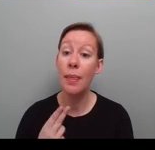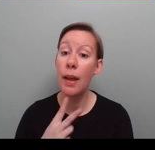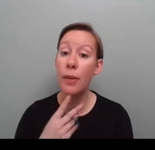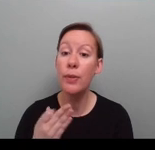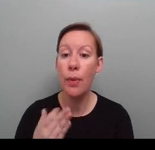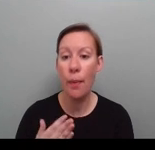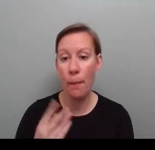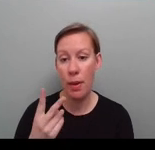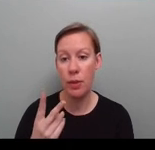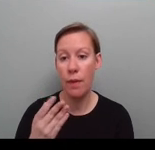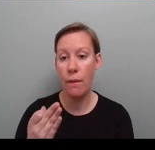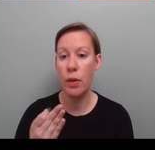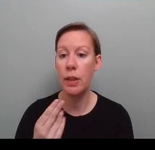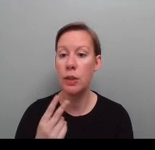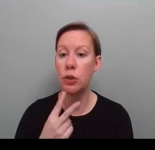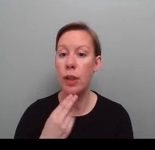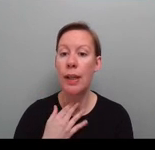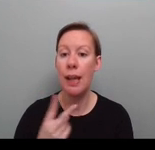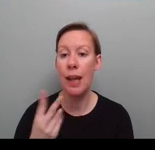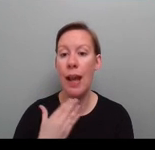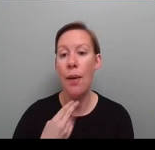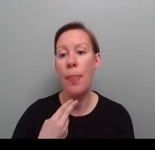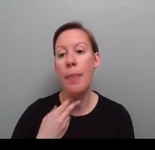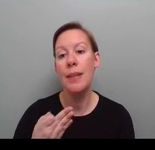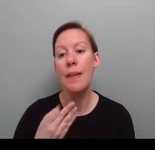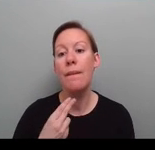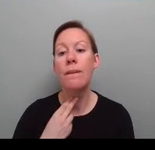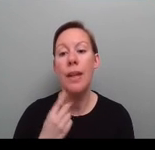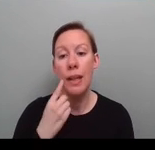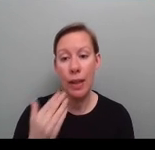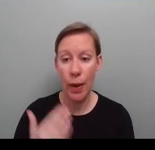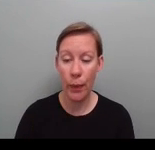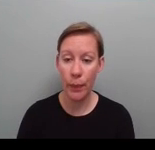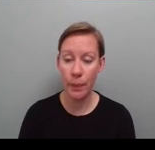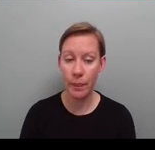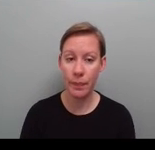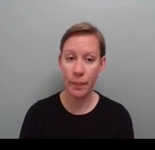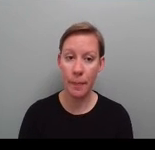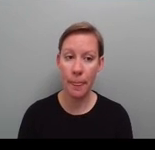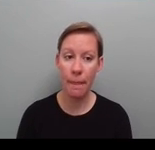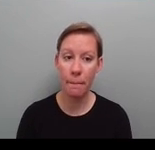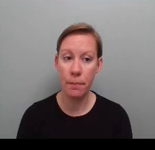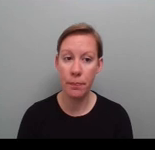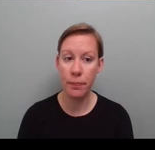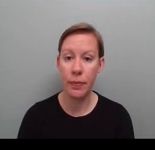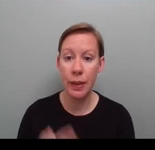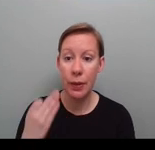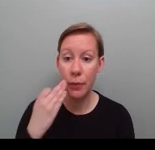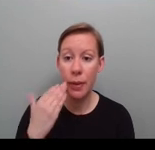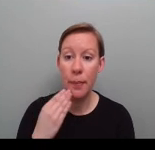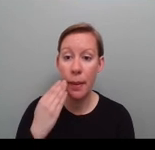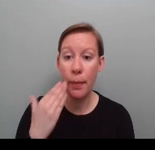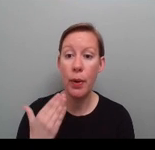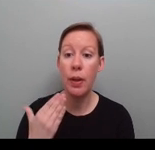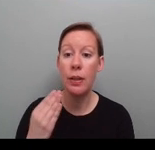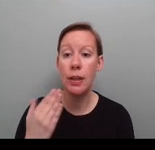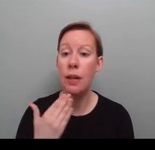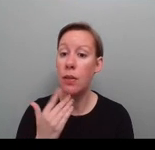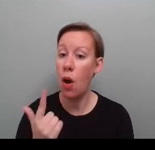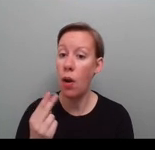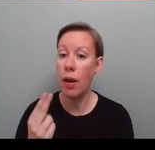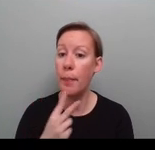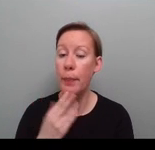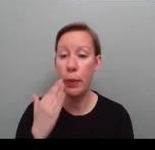Thank you so much for checking out this video to make sure that your Collaborate Ultra works on your computer. Remember that not